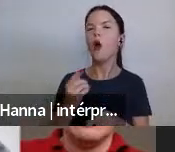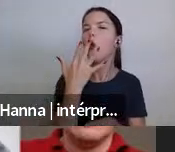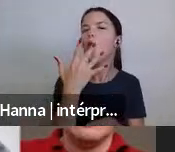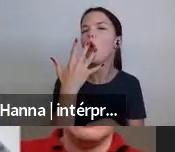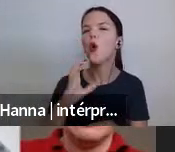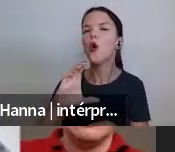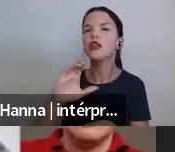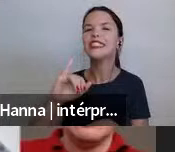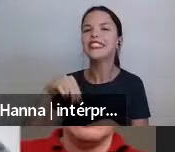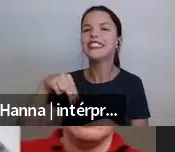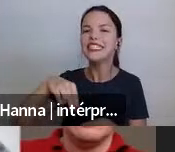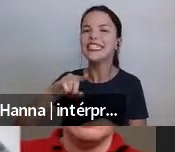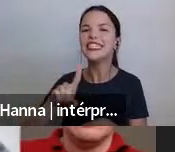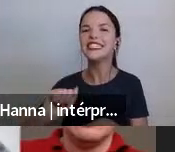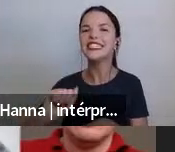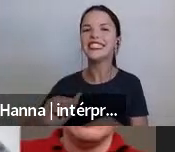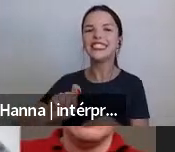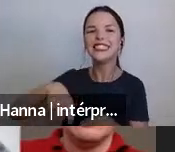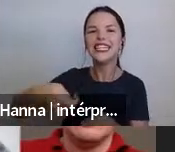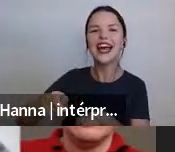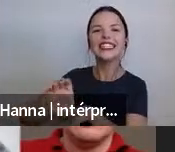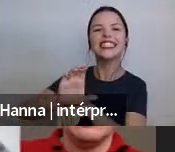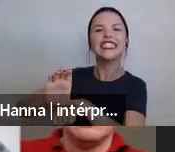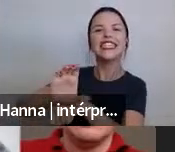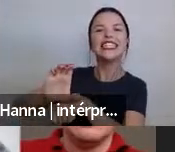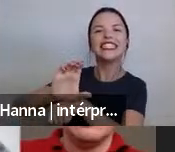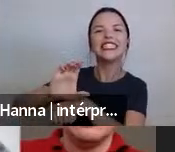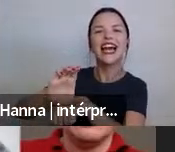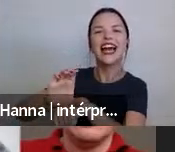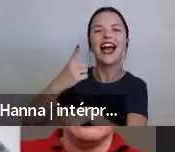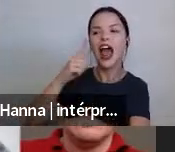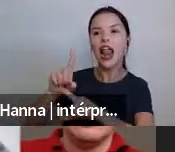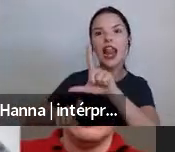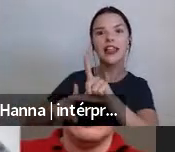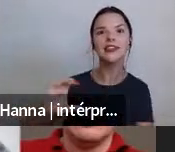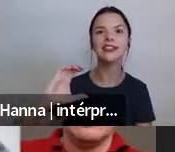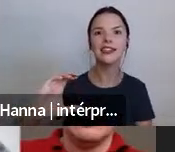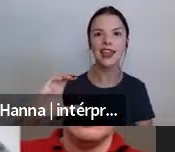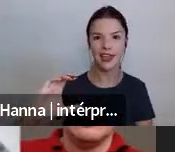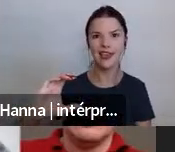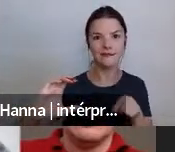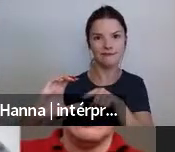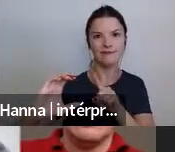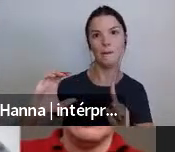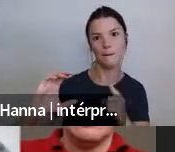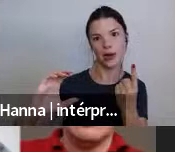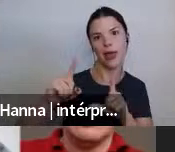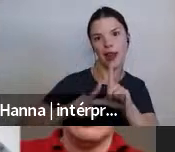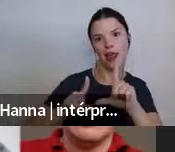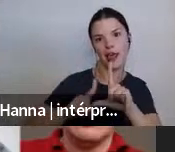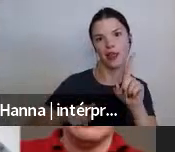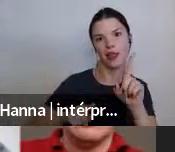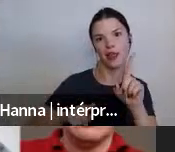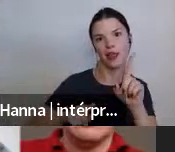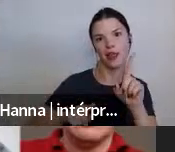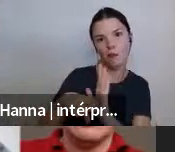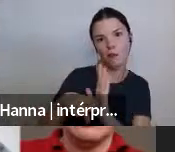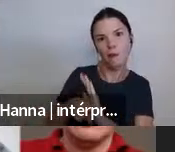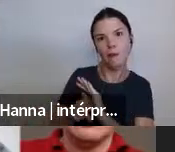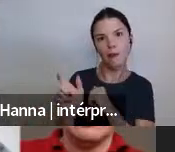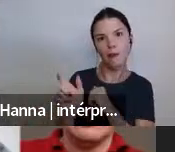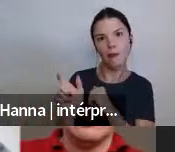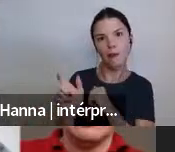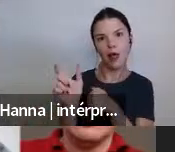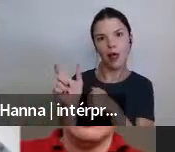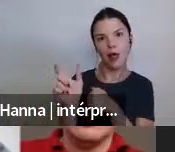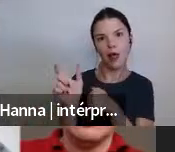the C hand shape representing the first letter of the color term. We have